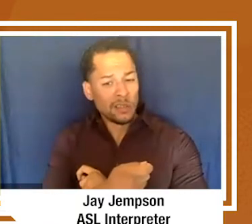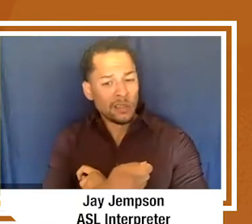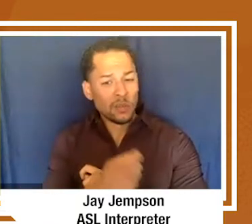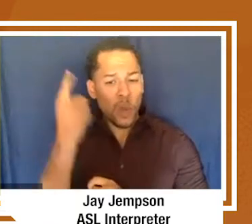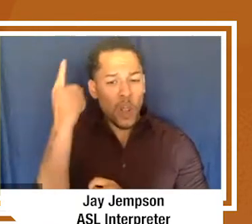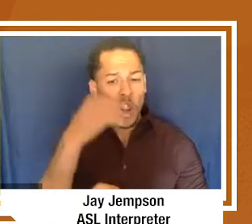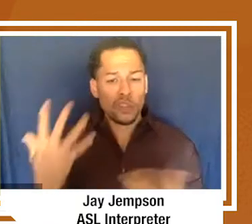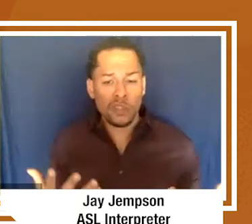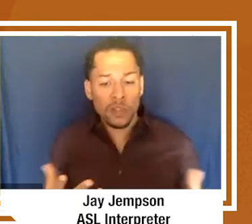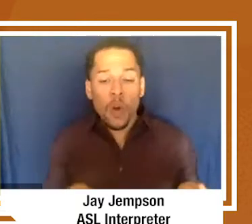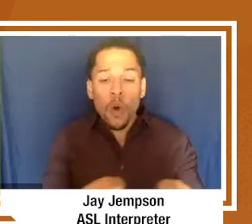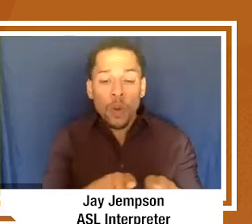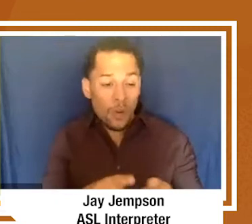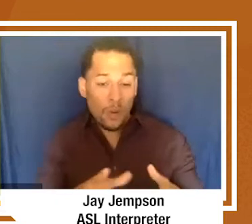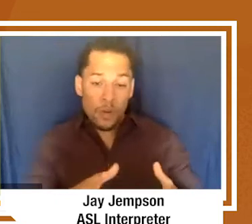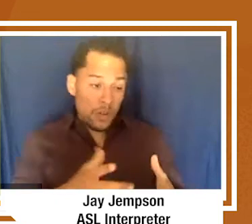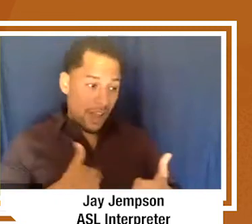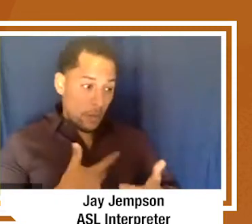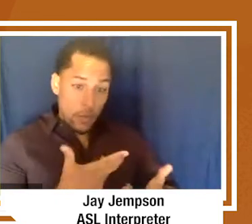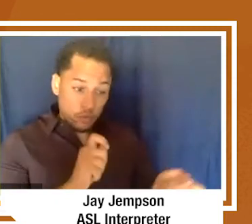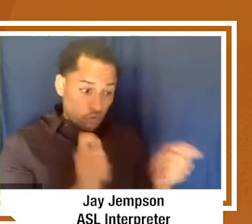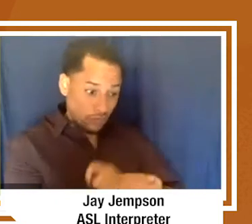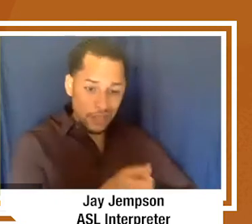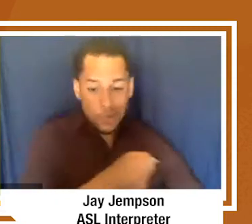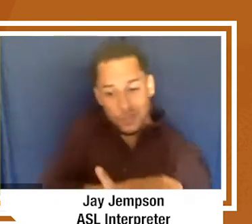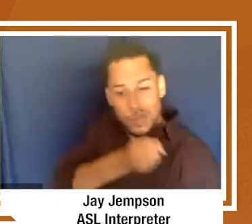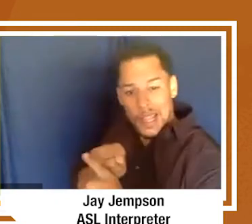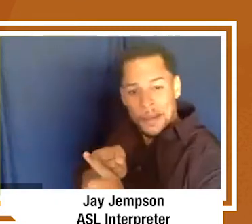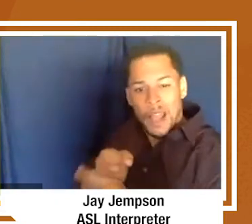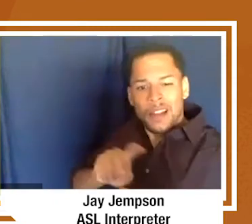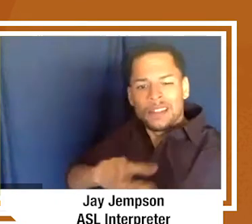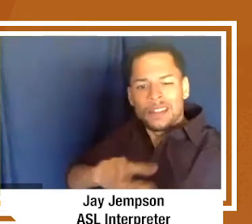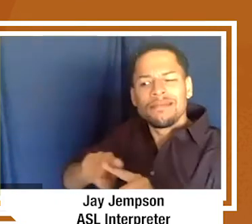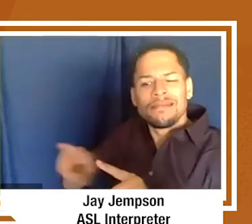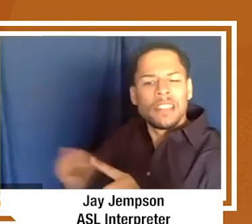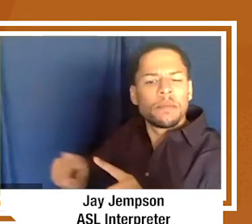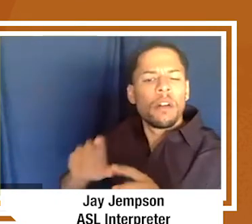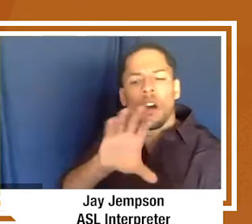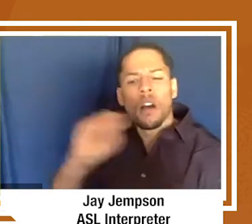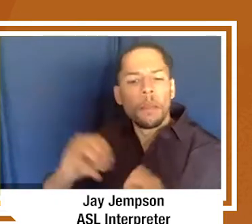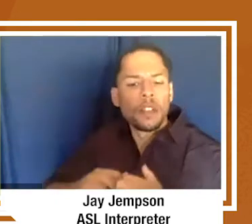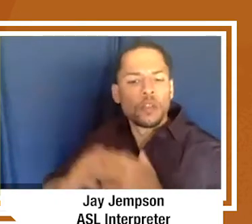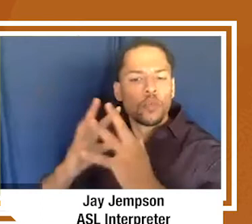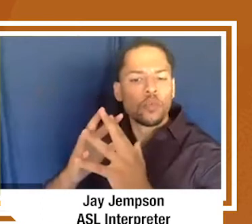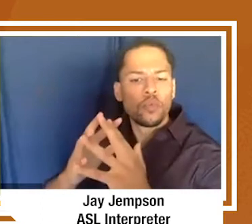include other fields. We're looking at startups, we're looking at commercial